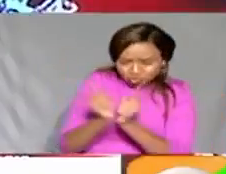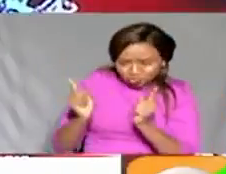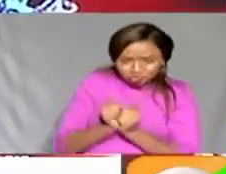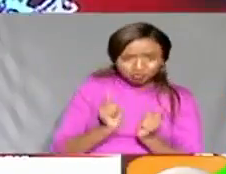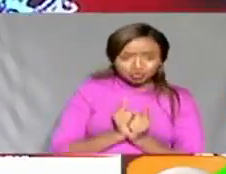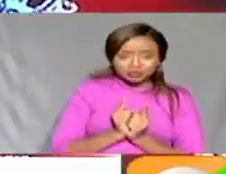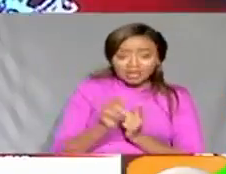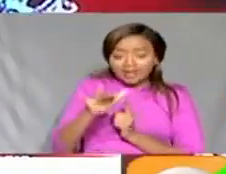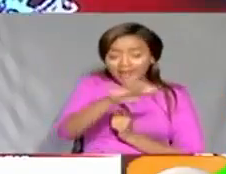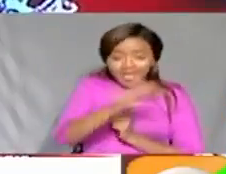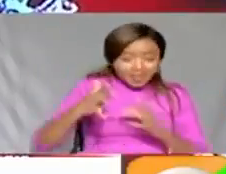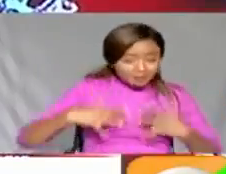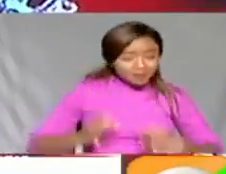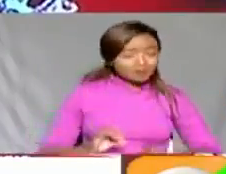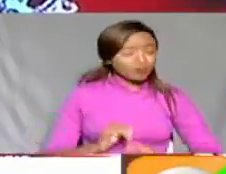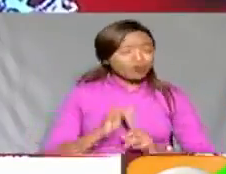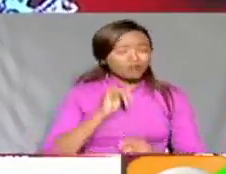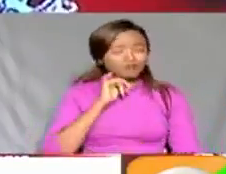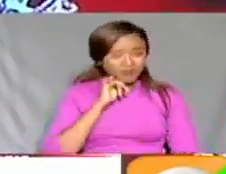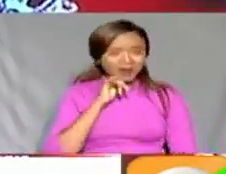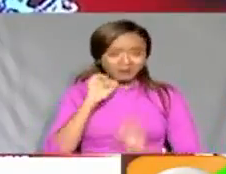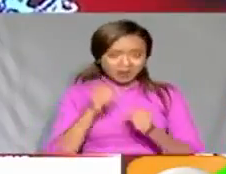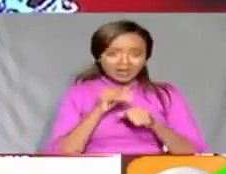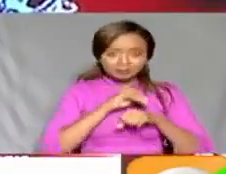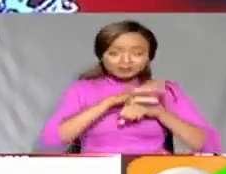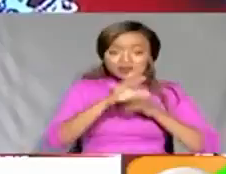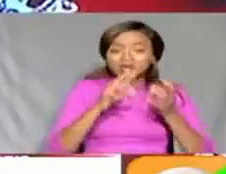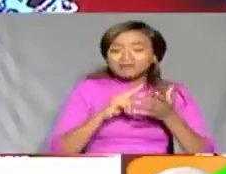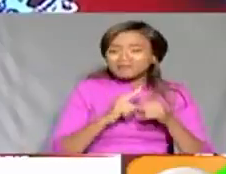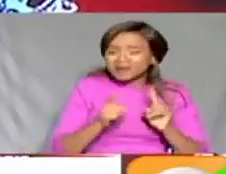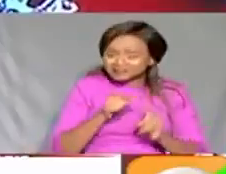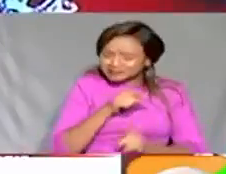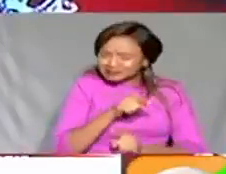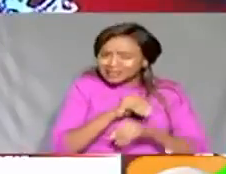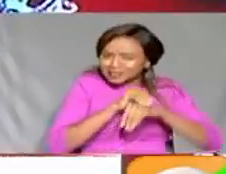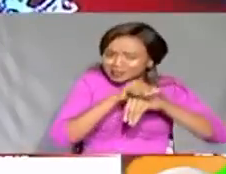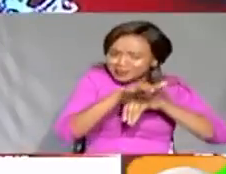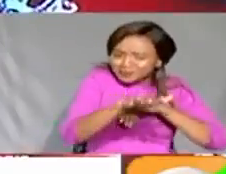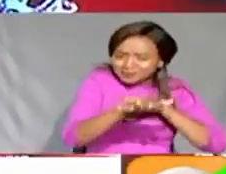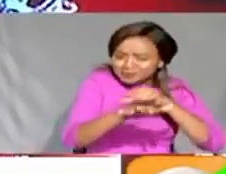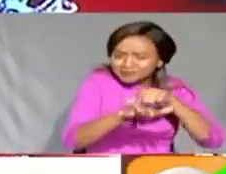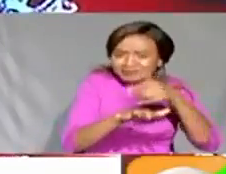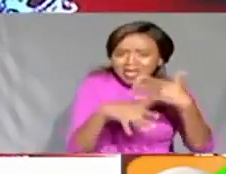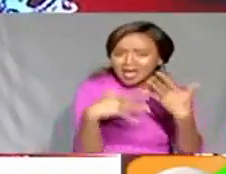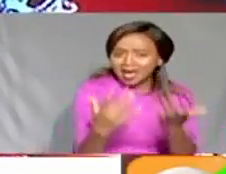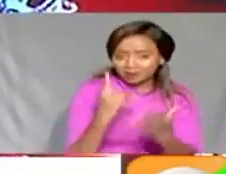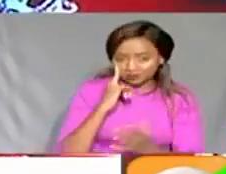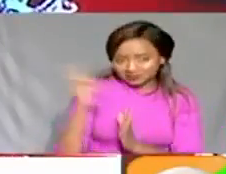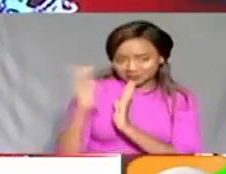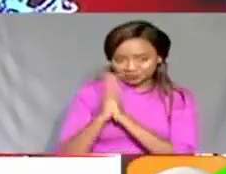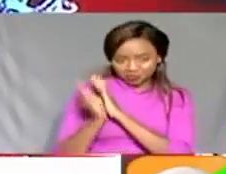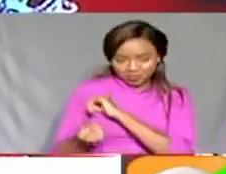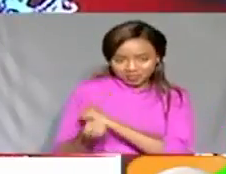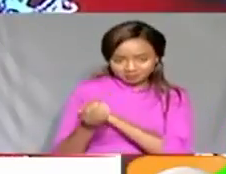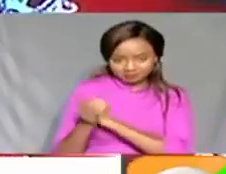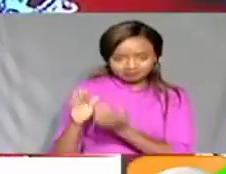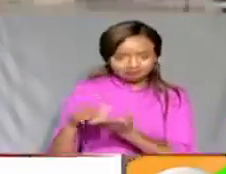populated areas in Kenya. But just how does this virus move from one person to another? Asha Mwilu